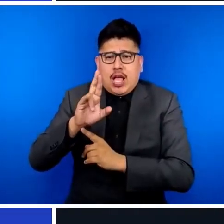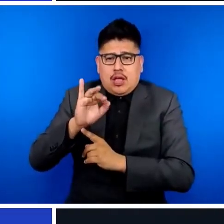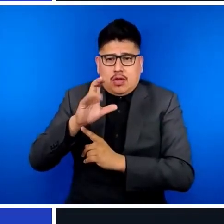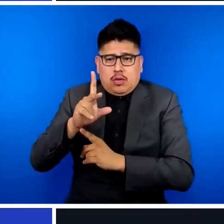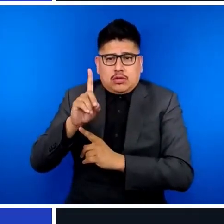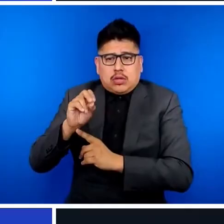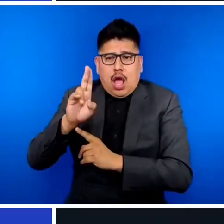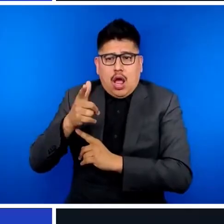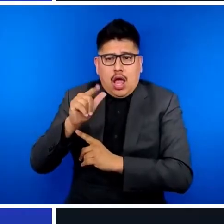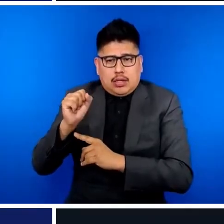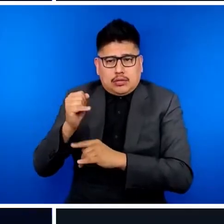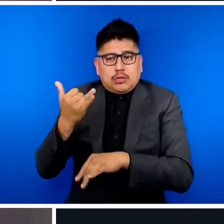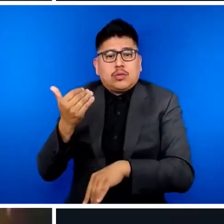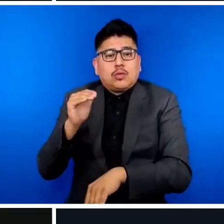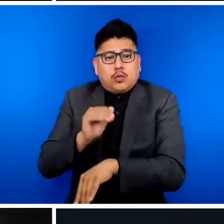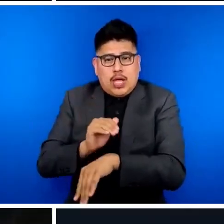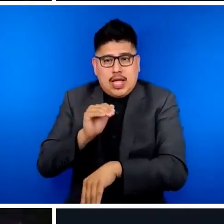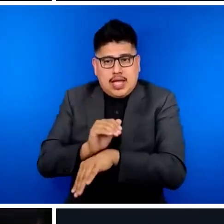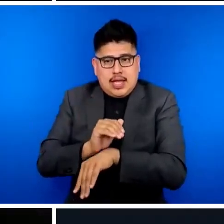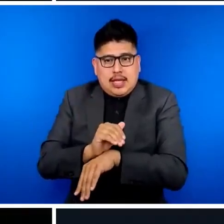Tonight at 11 p.m.